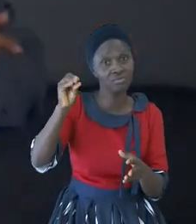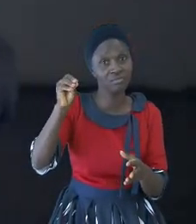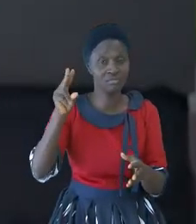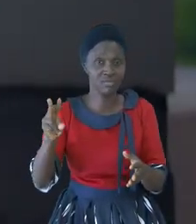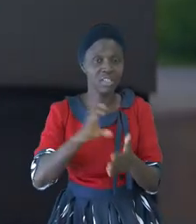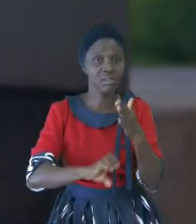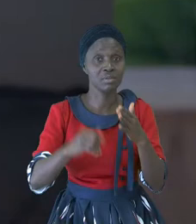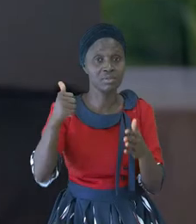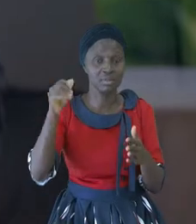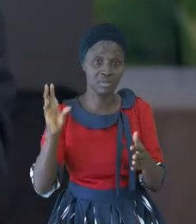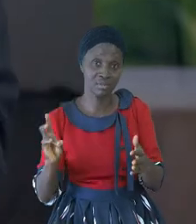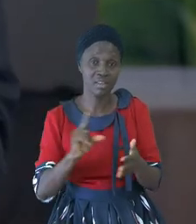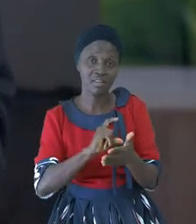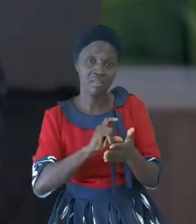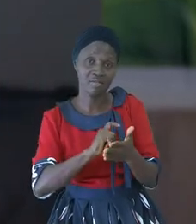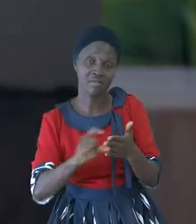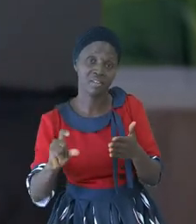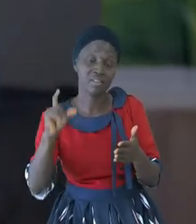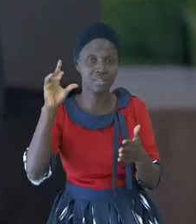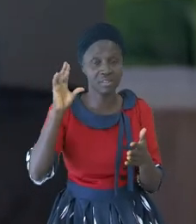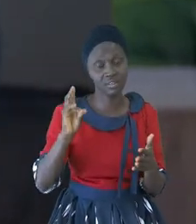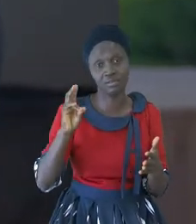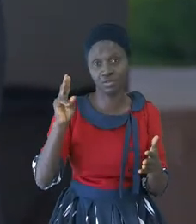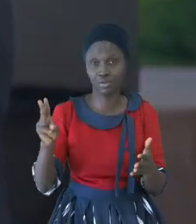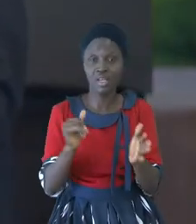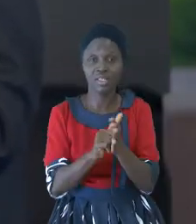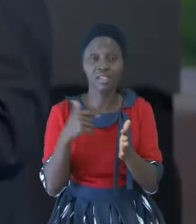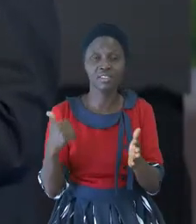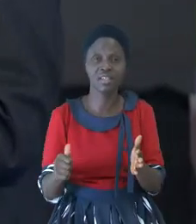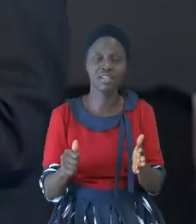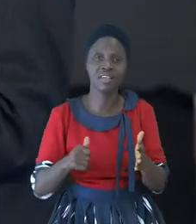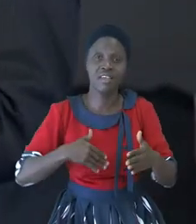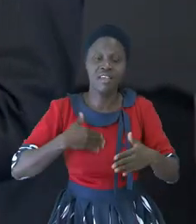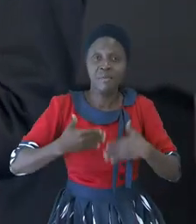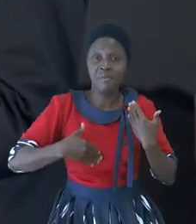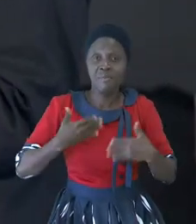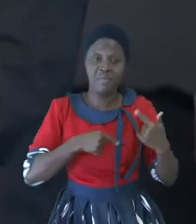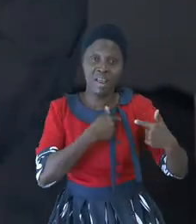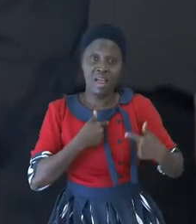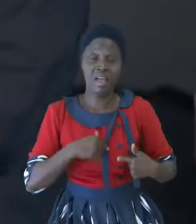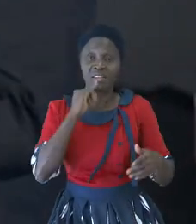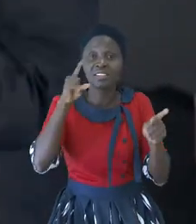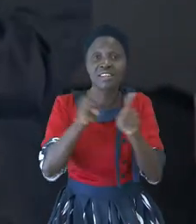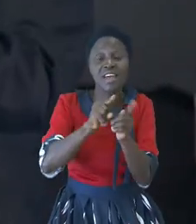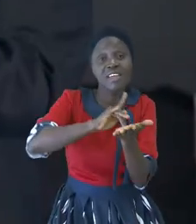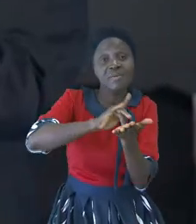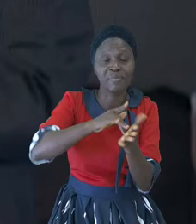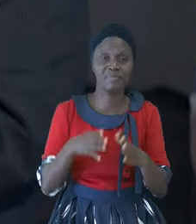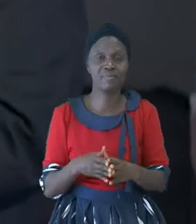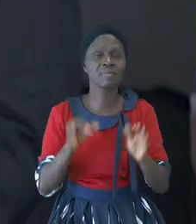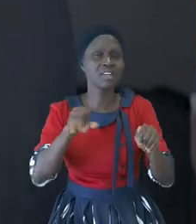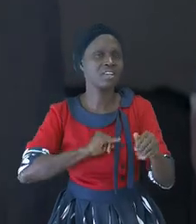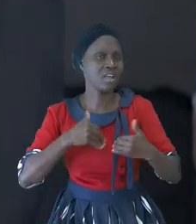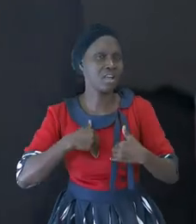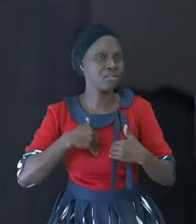merry heart doeth good like medicine. Can I have that happiness and that joy of serving the Lord? Yes, I